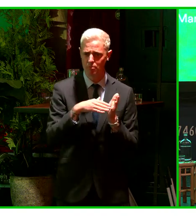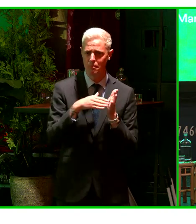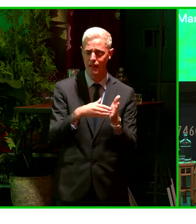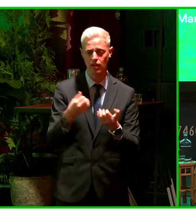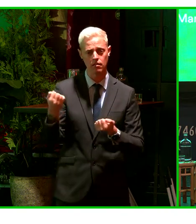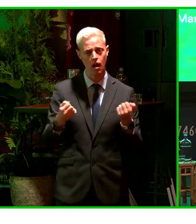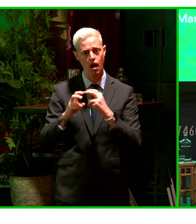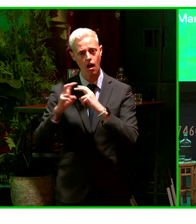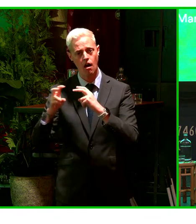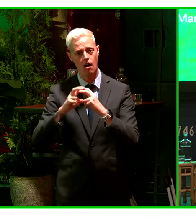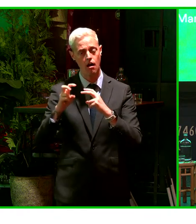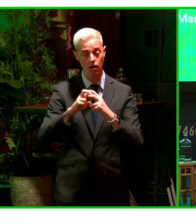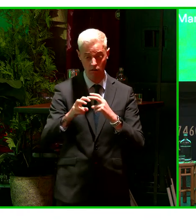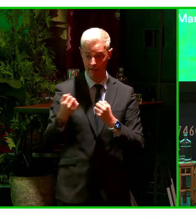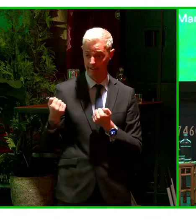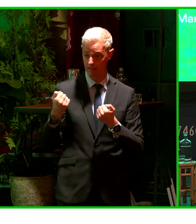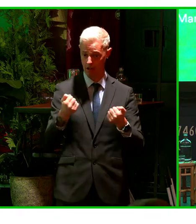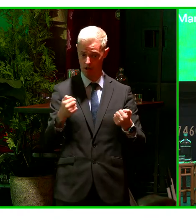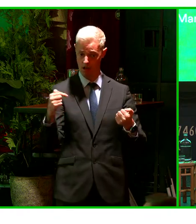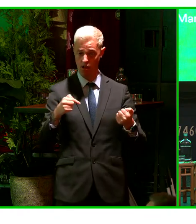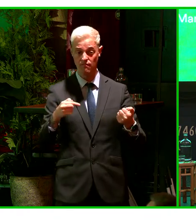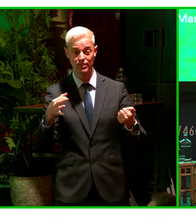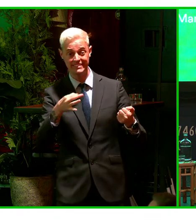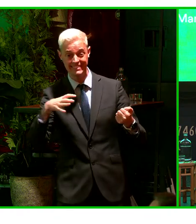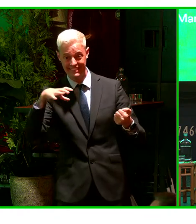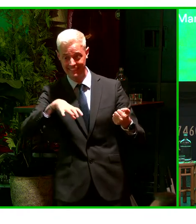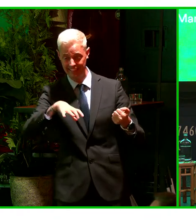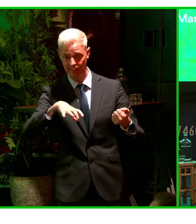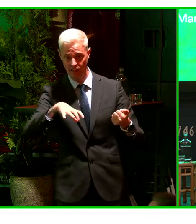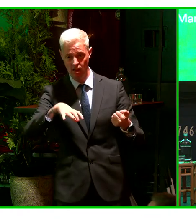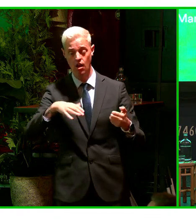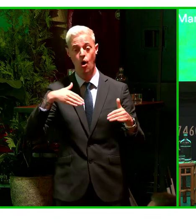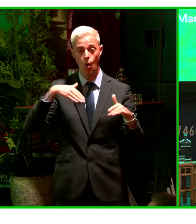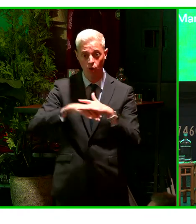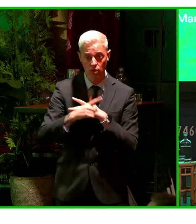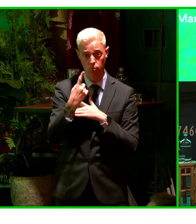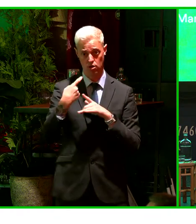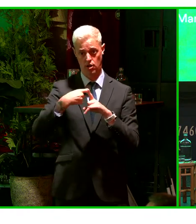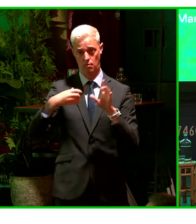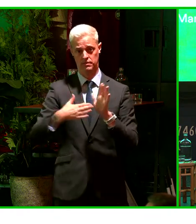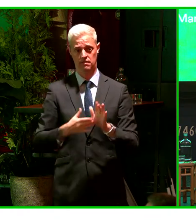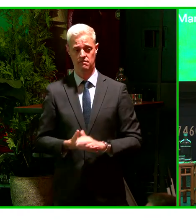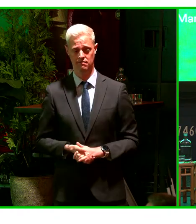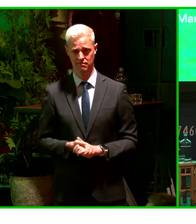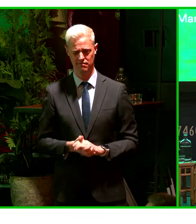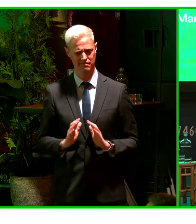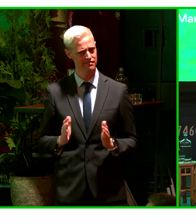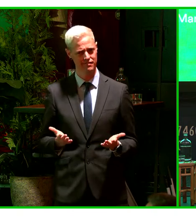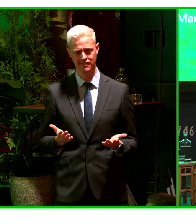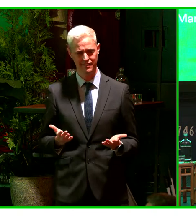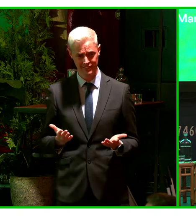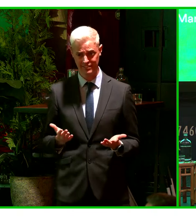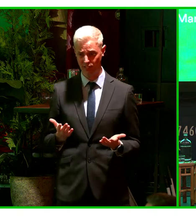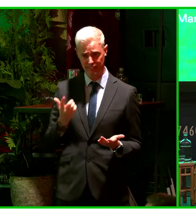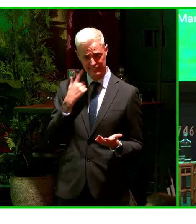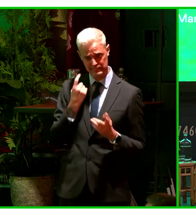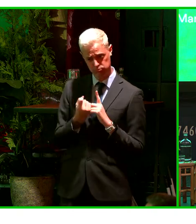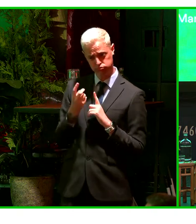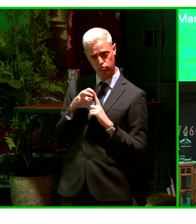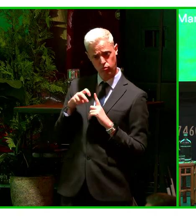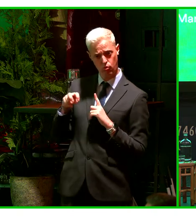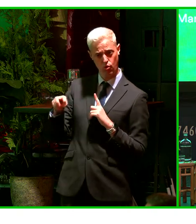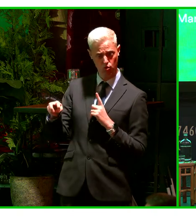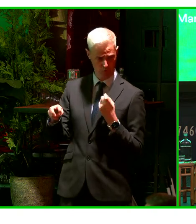a year in a car in this city region are less than a kilometre. So that's easily walkable, whether